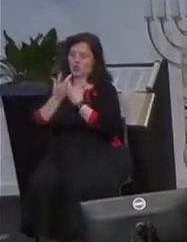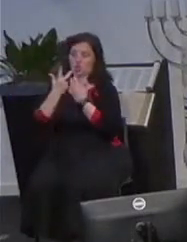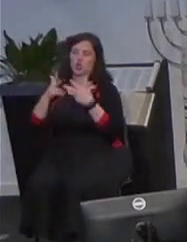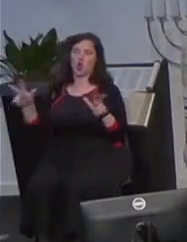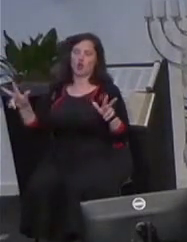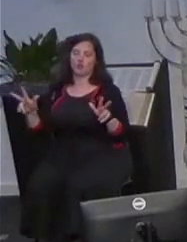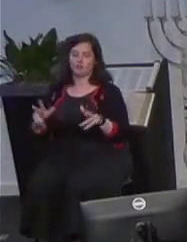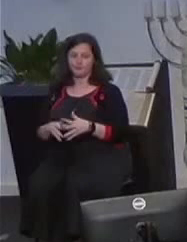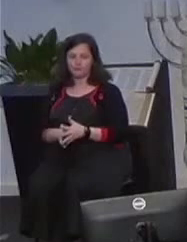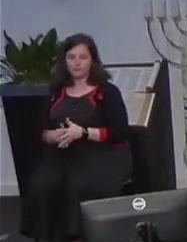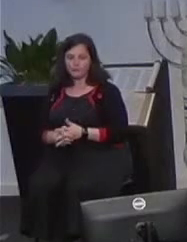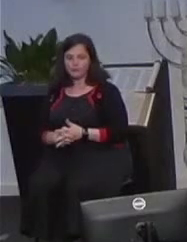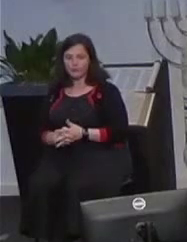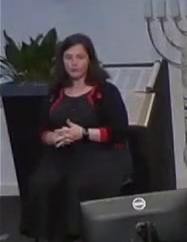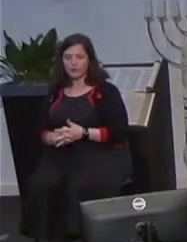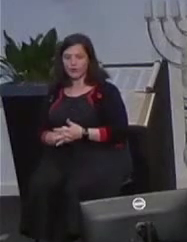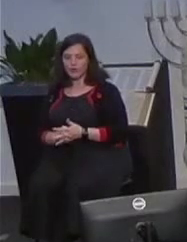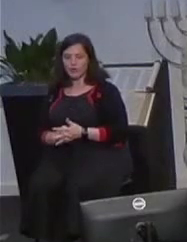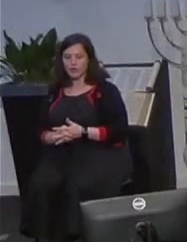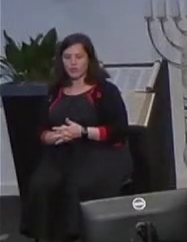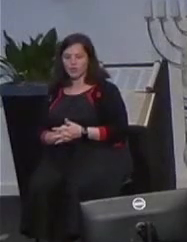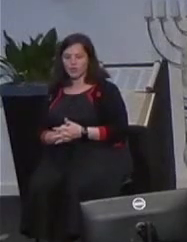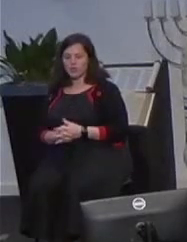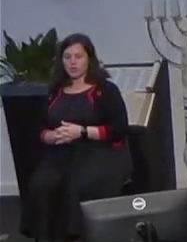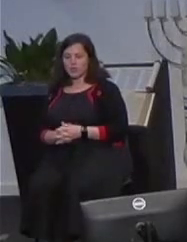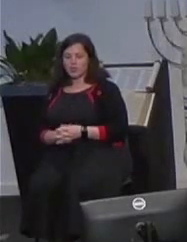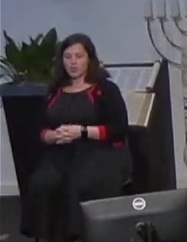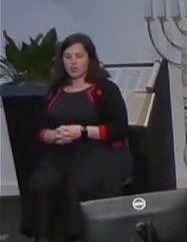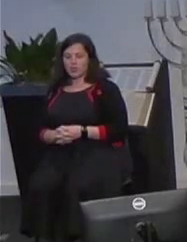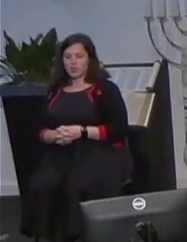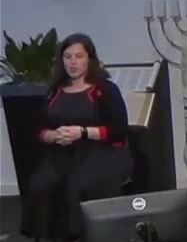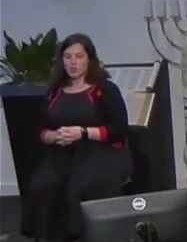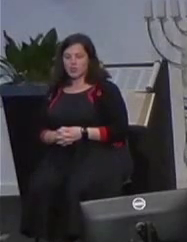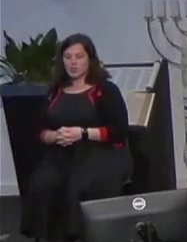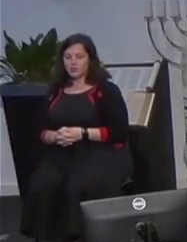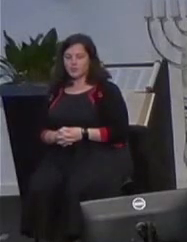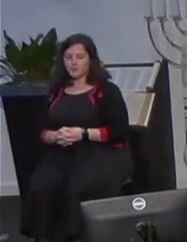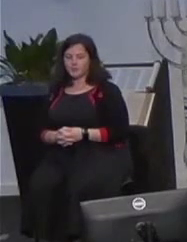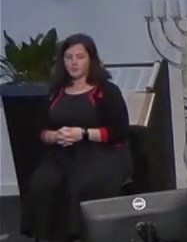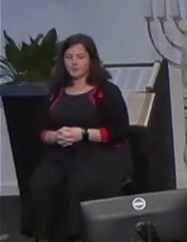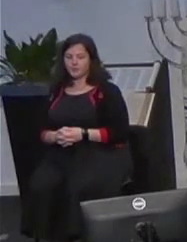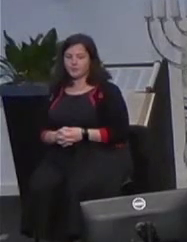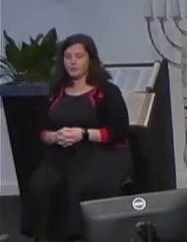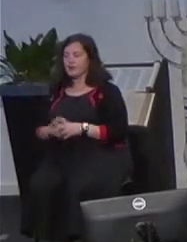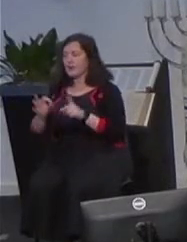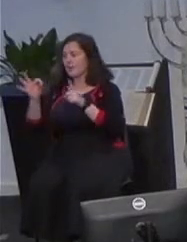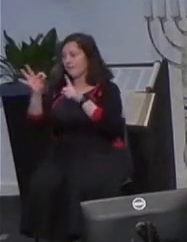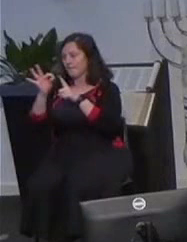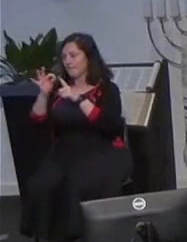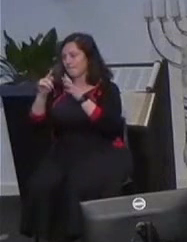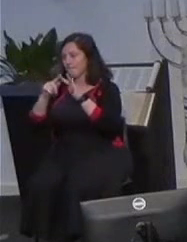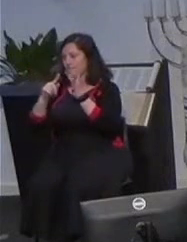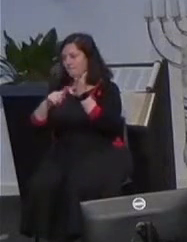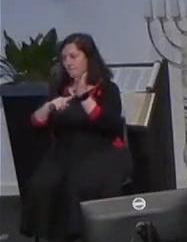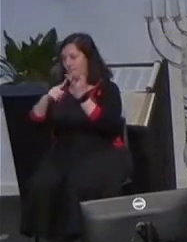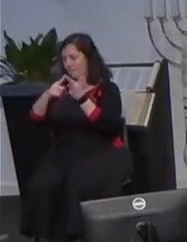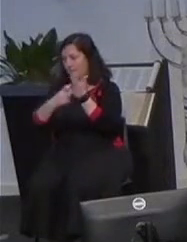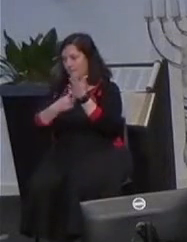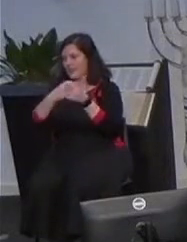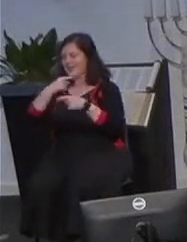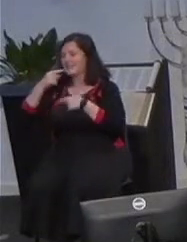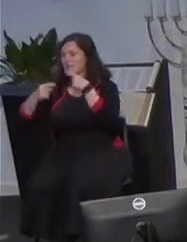And then to stress this image of darkness and light, Peter picks up a passage from Hosea chapter